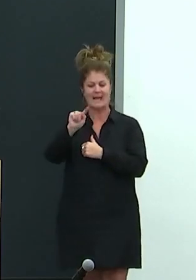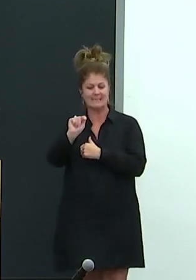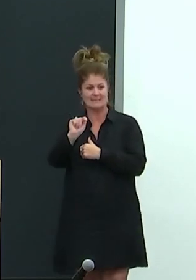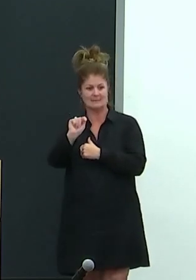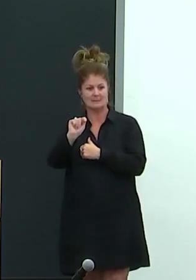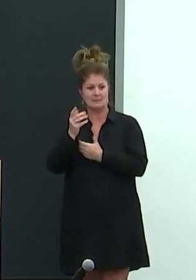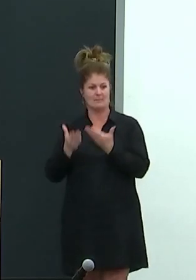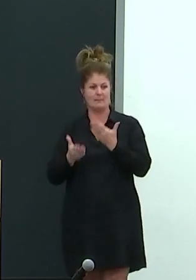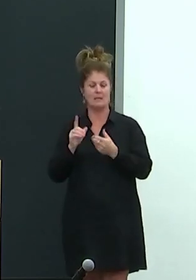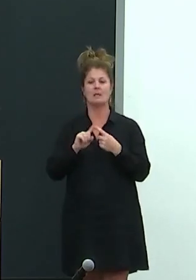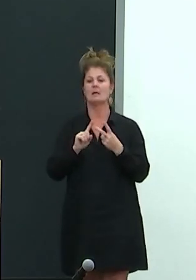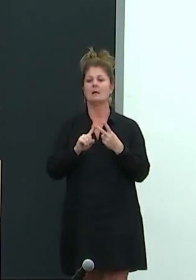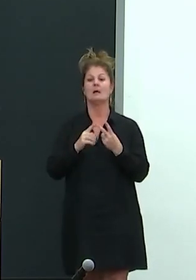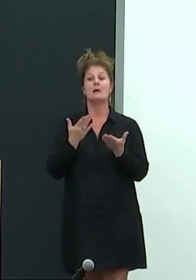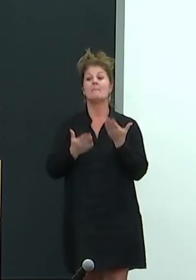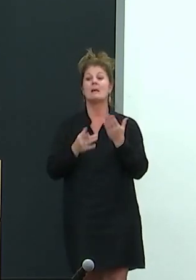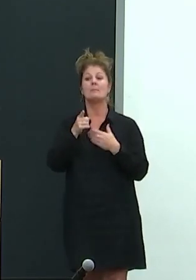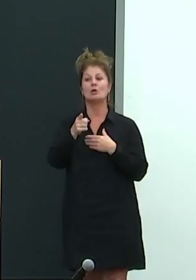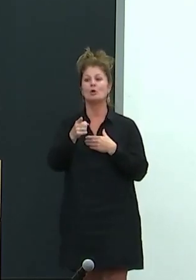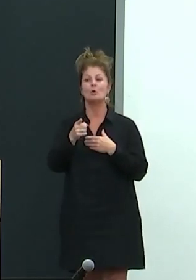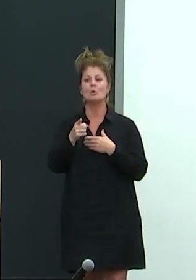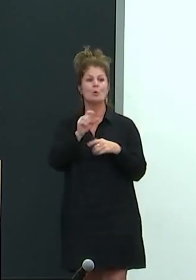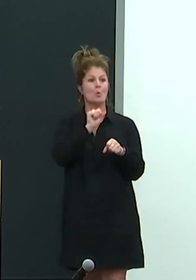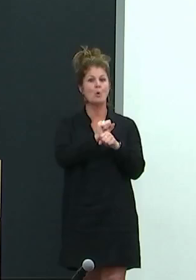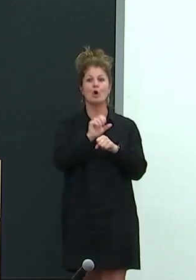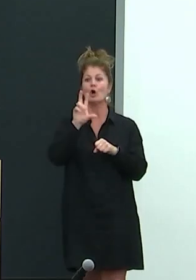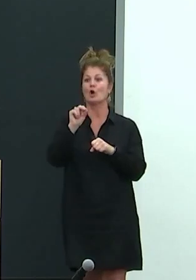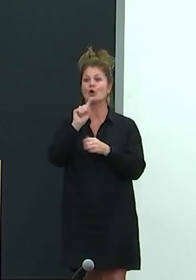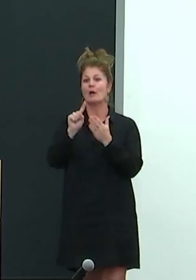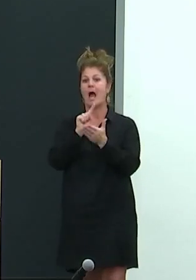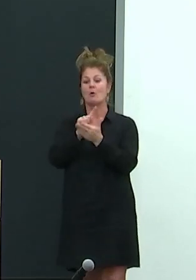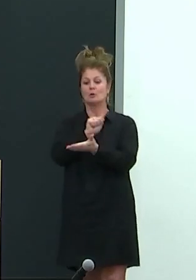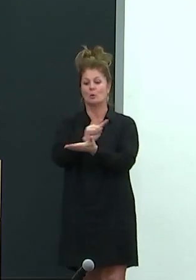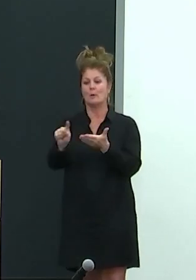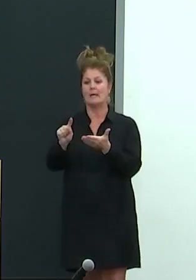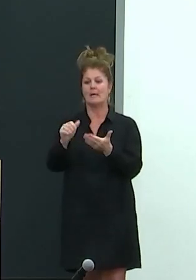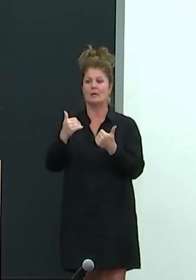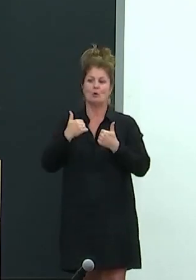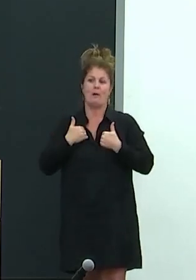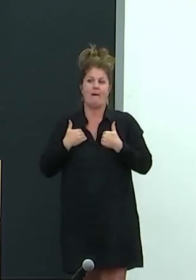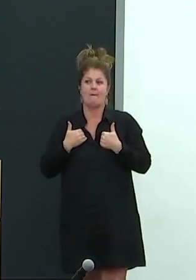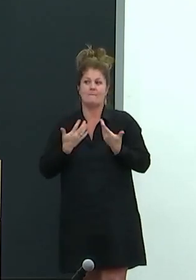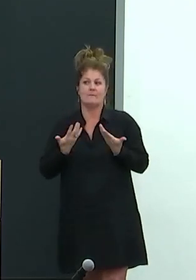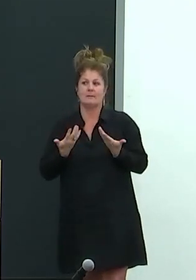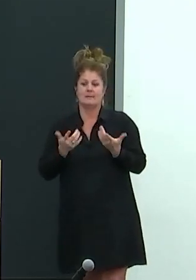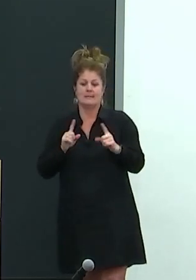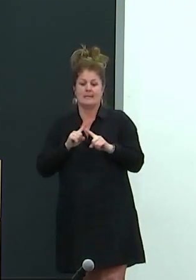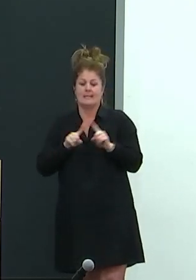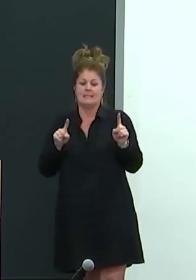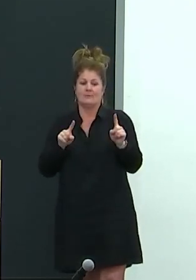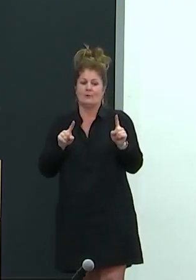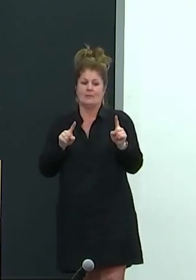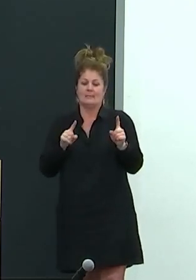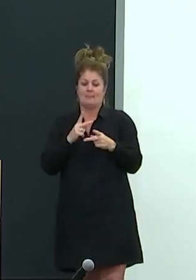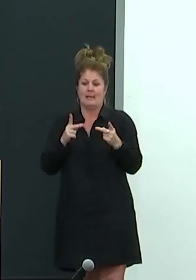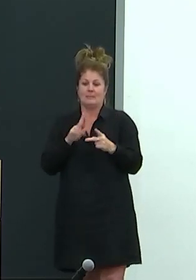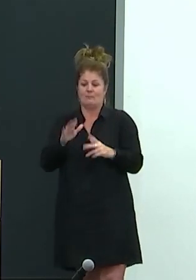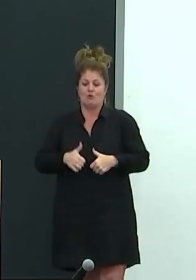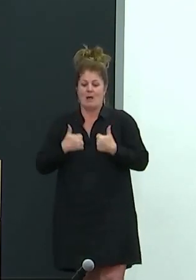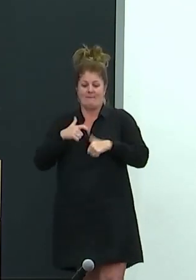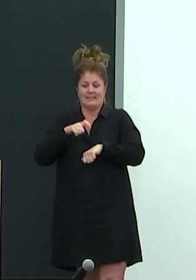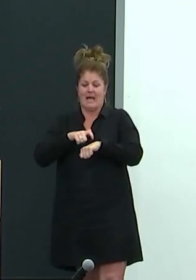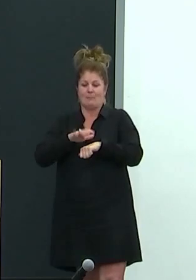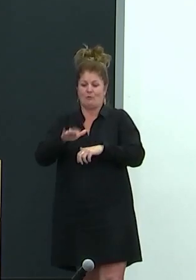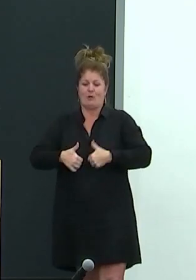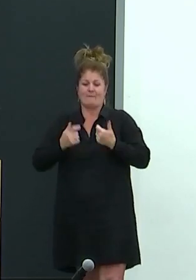say, you just work 30 hours a week and you just have a different, place of your life that you're in.